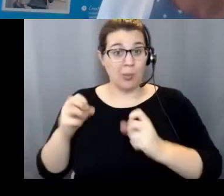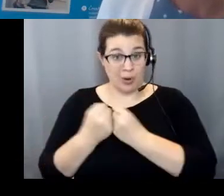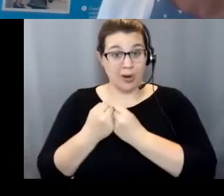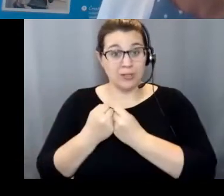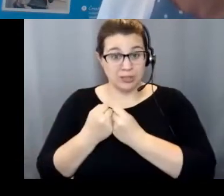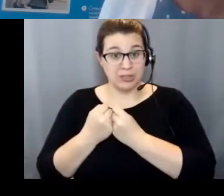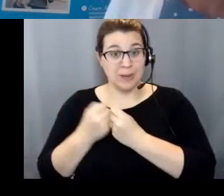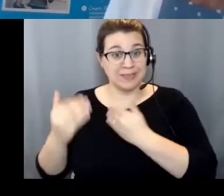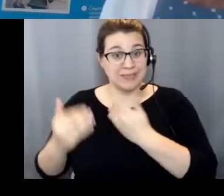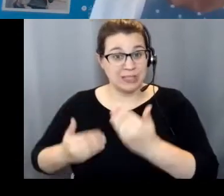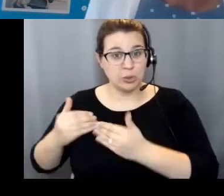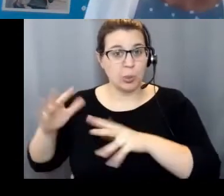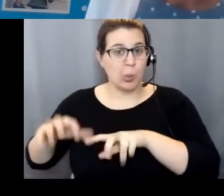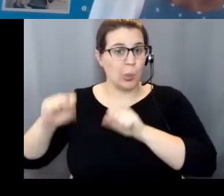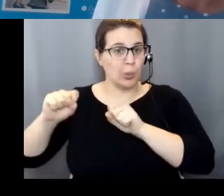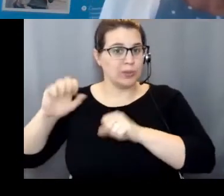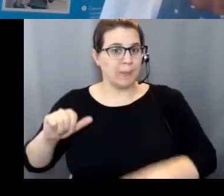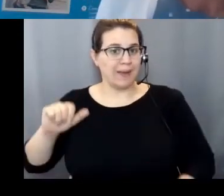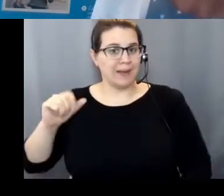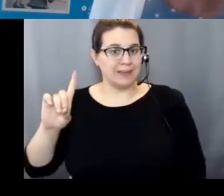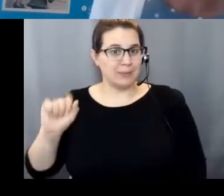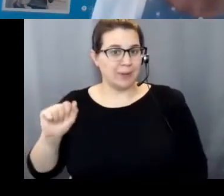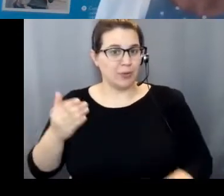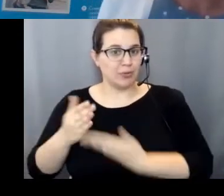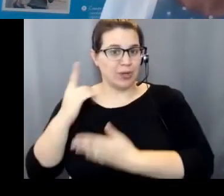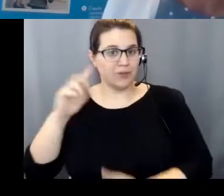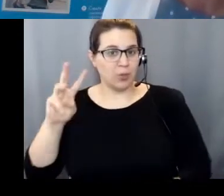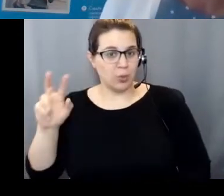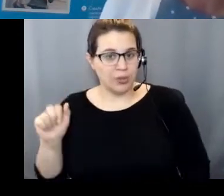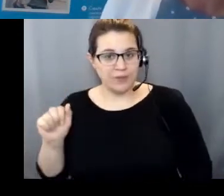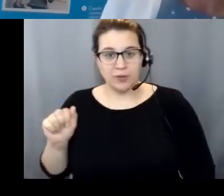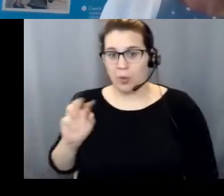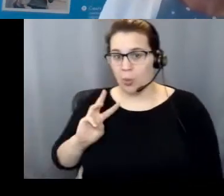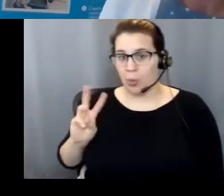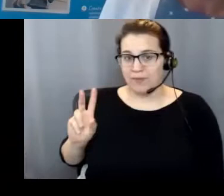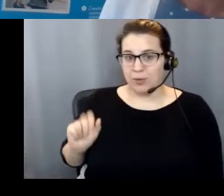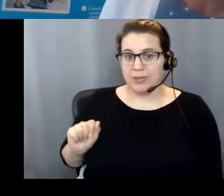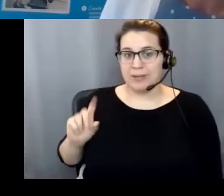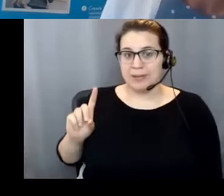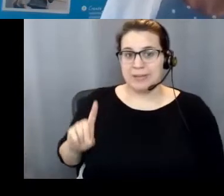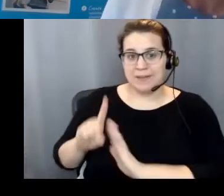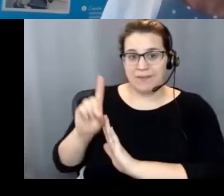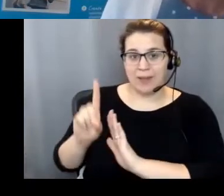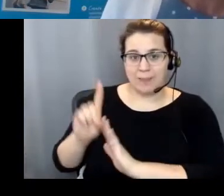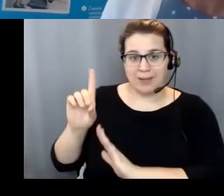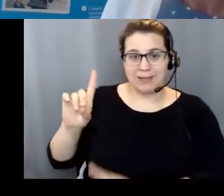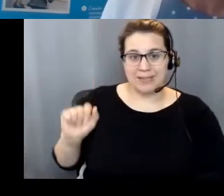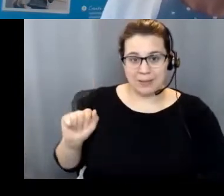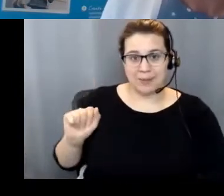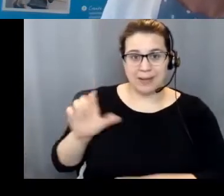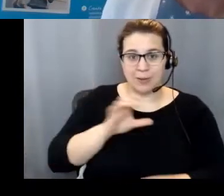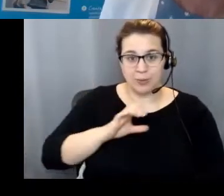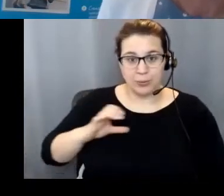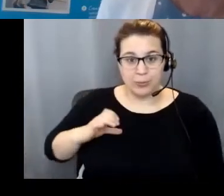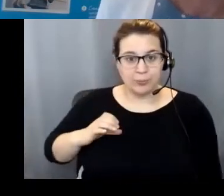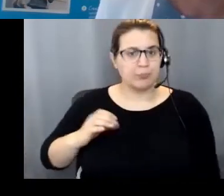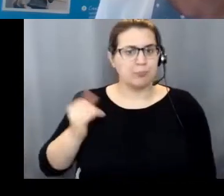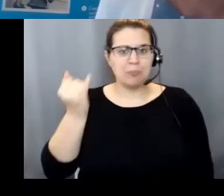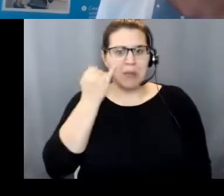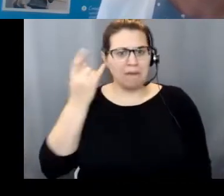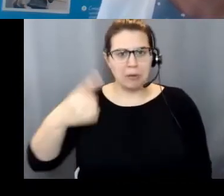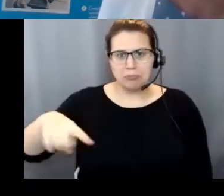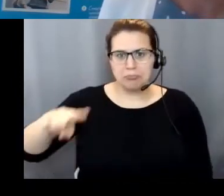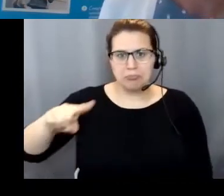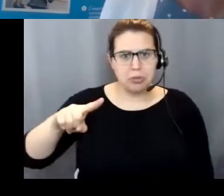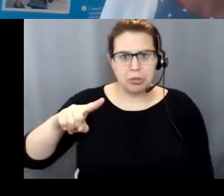Disability Rights of West Virginia and the West Virginia Developmental Disabilities Council. For those of you that are not familiar